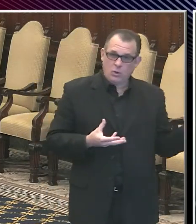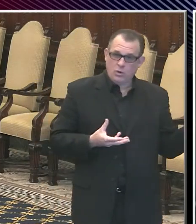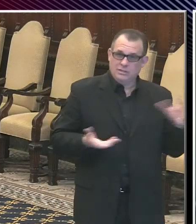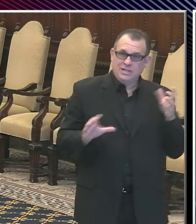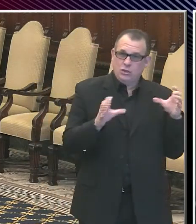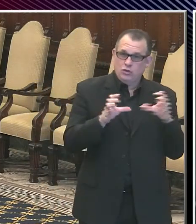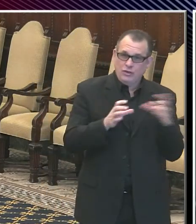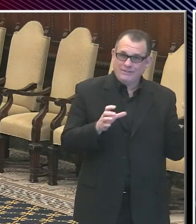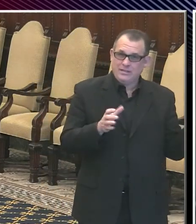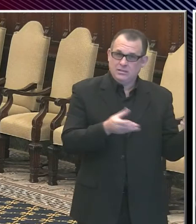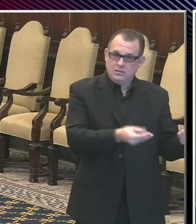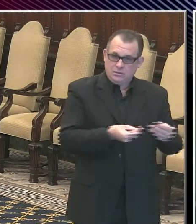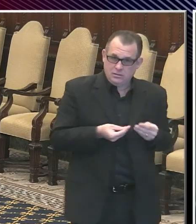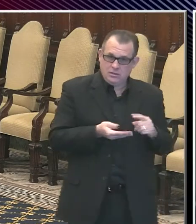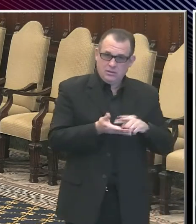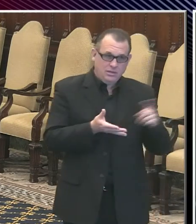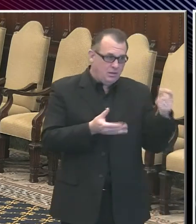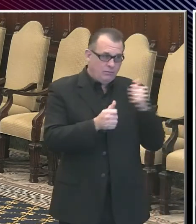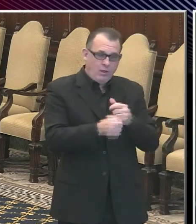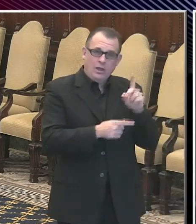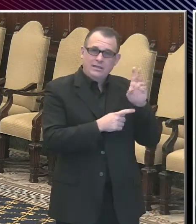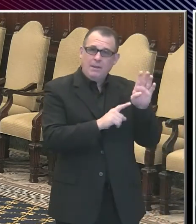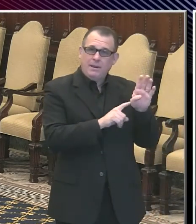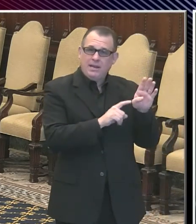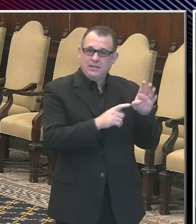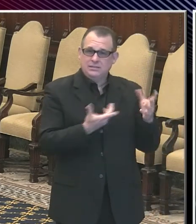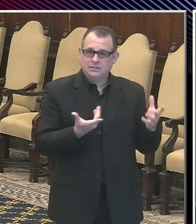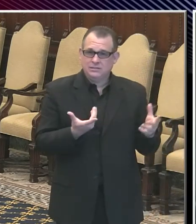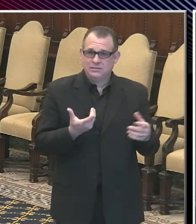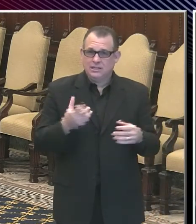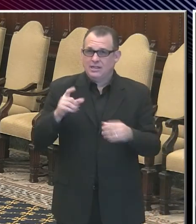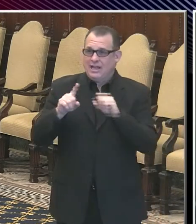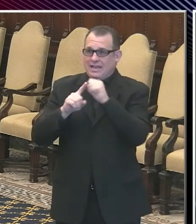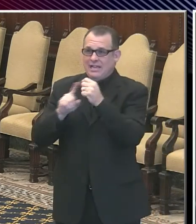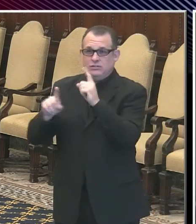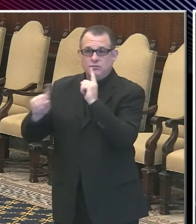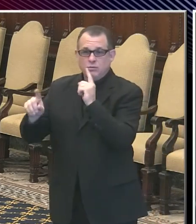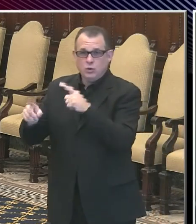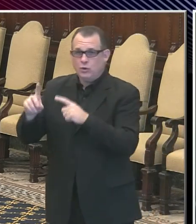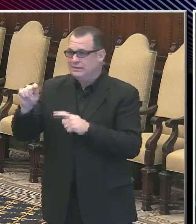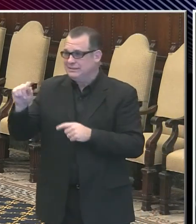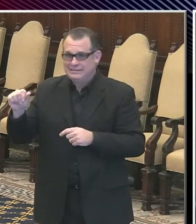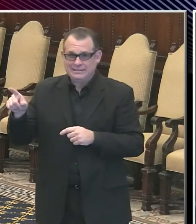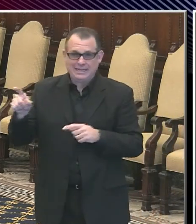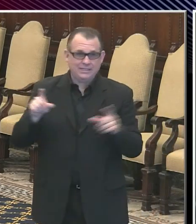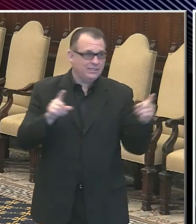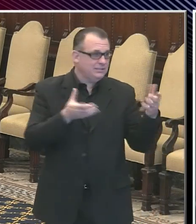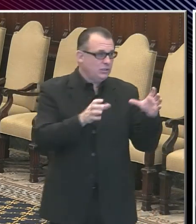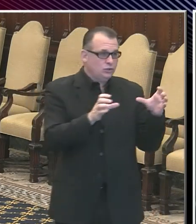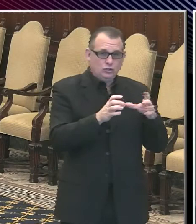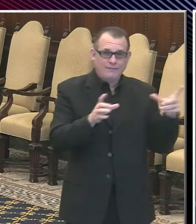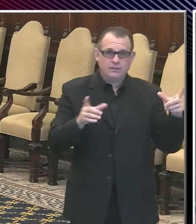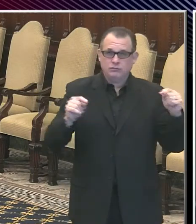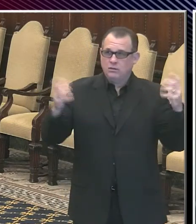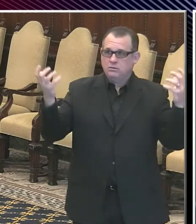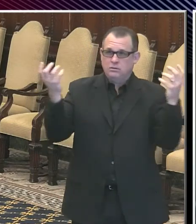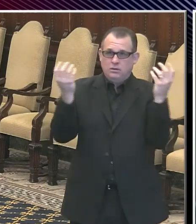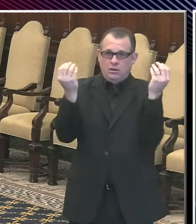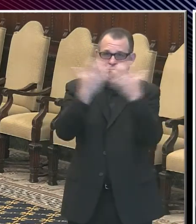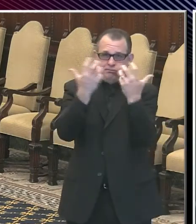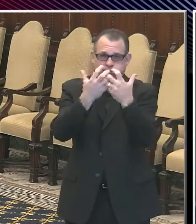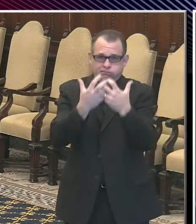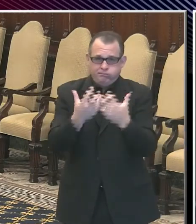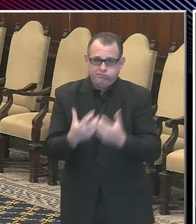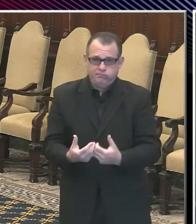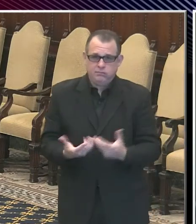database. We do this match against our case reporting database, and we pick up someone who was reported us as a case, and now we learn 2 weeks later that